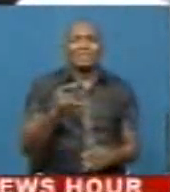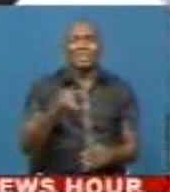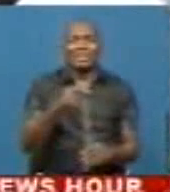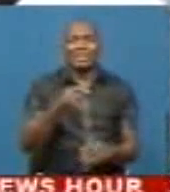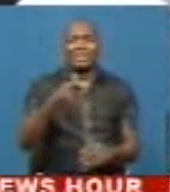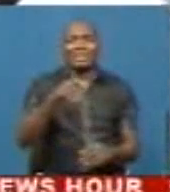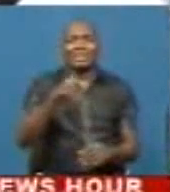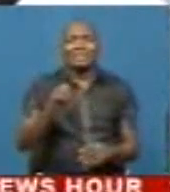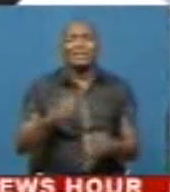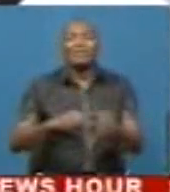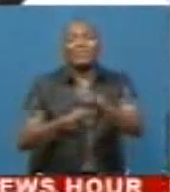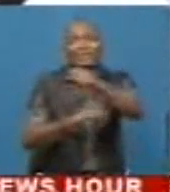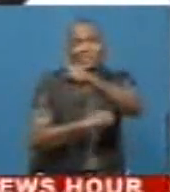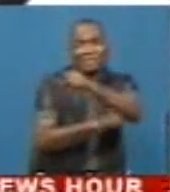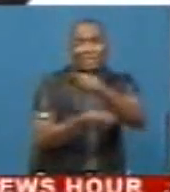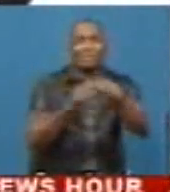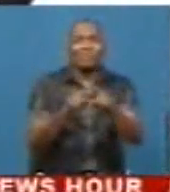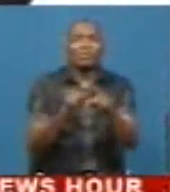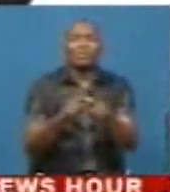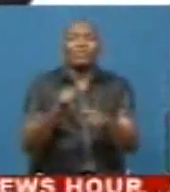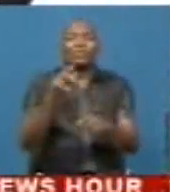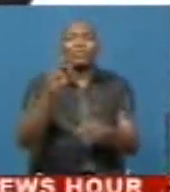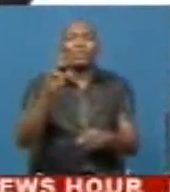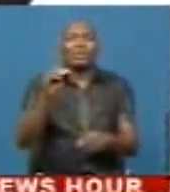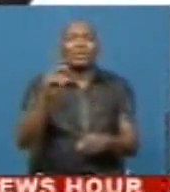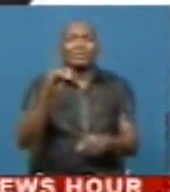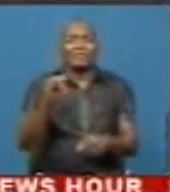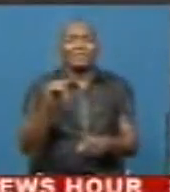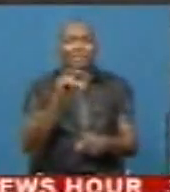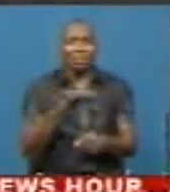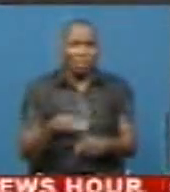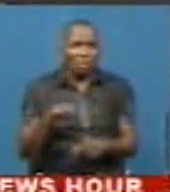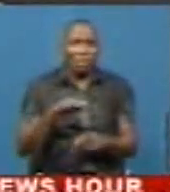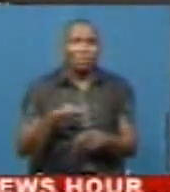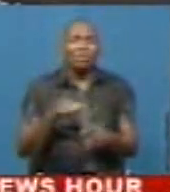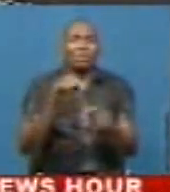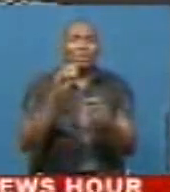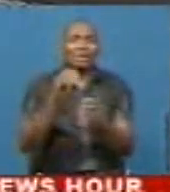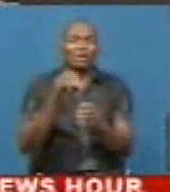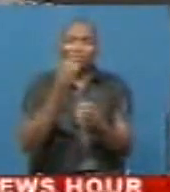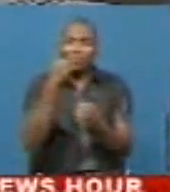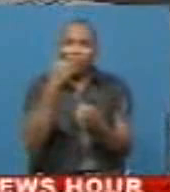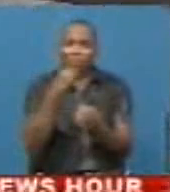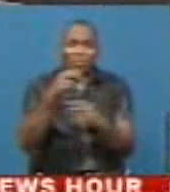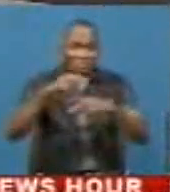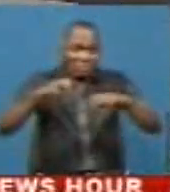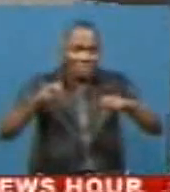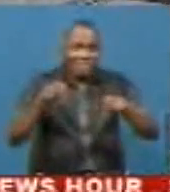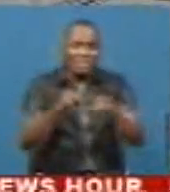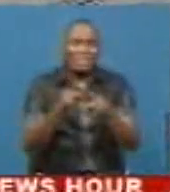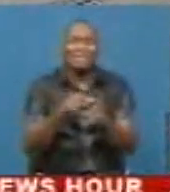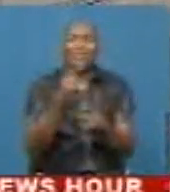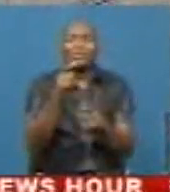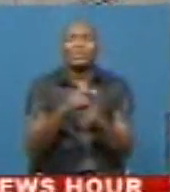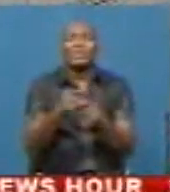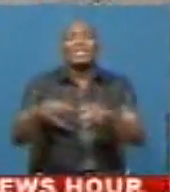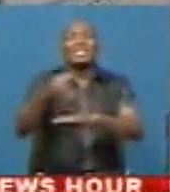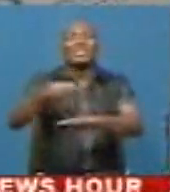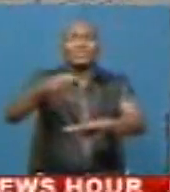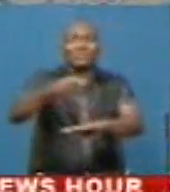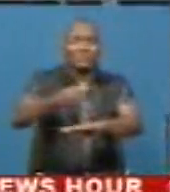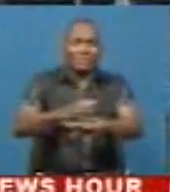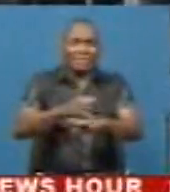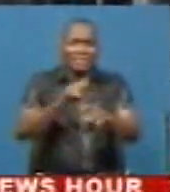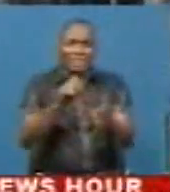Gates Foundation and the Rockefeller Foundation. The Crops Research Institute, CRI, is one of the